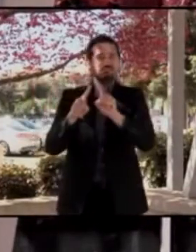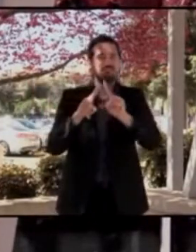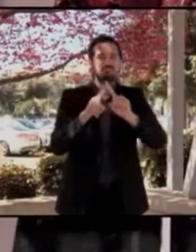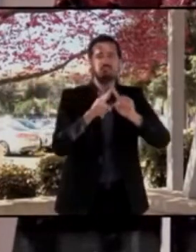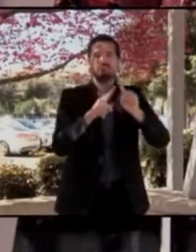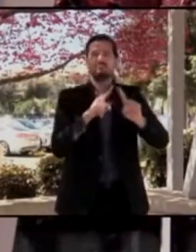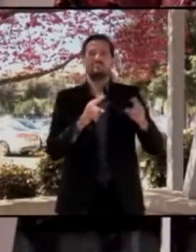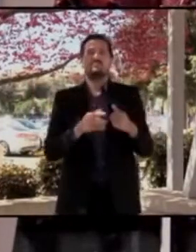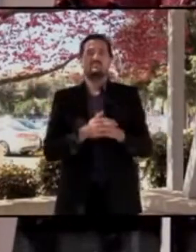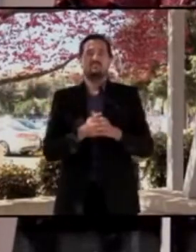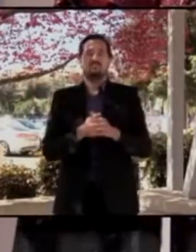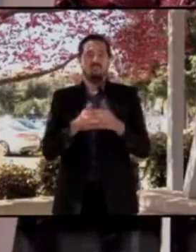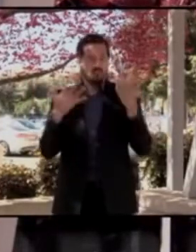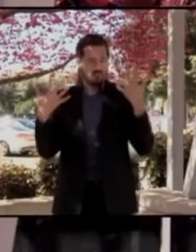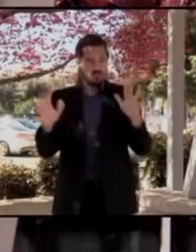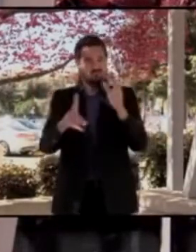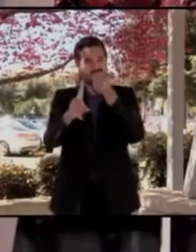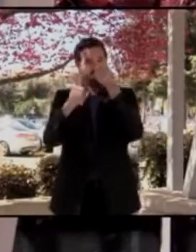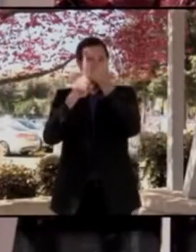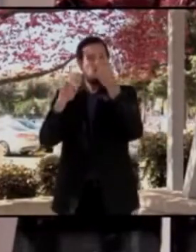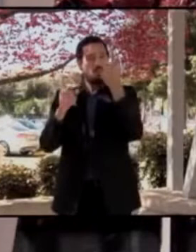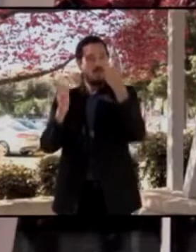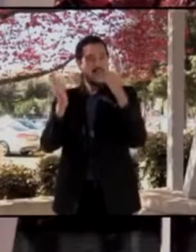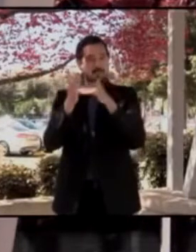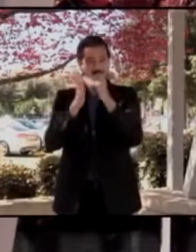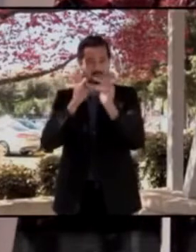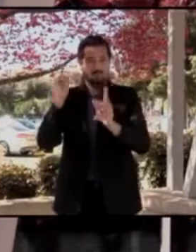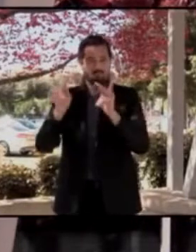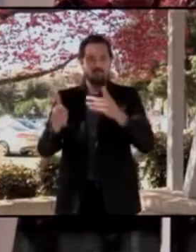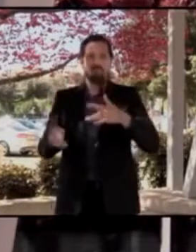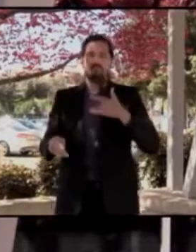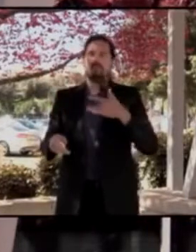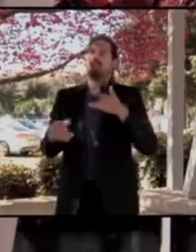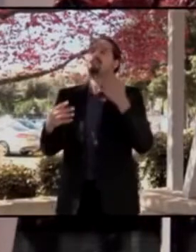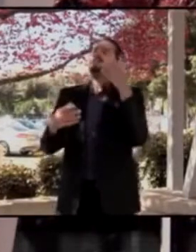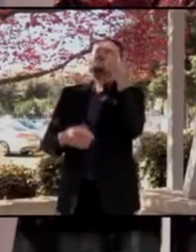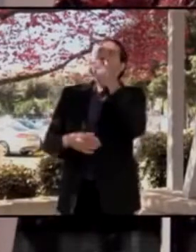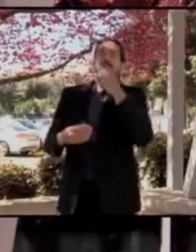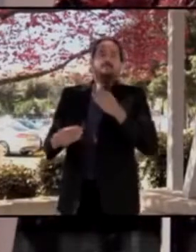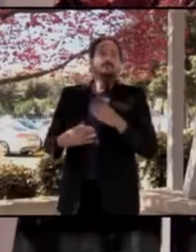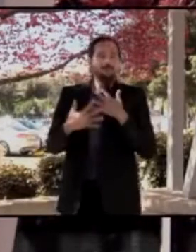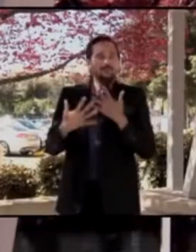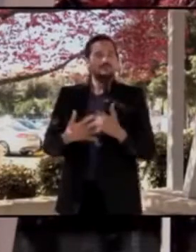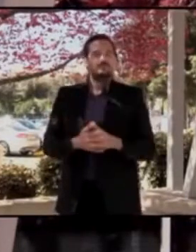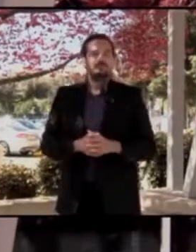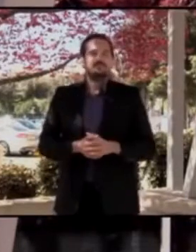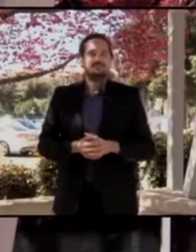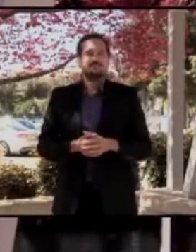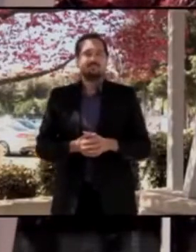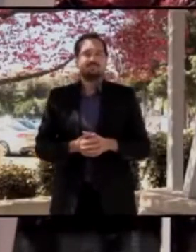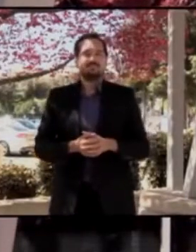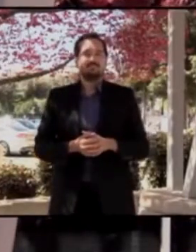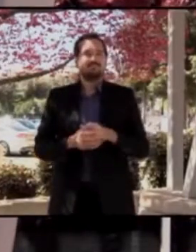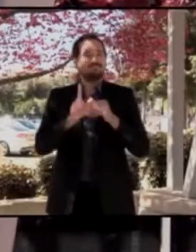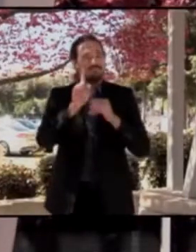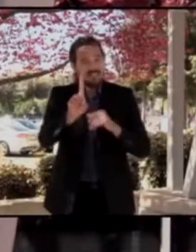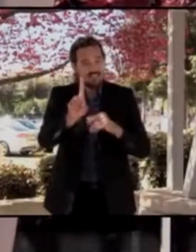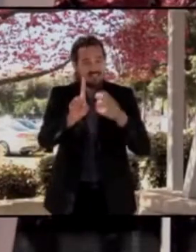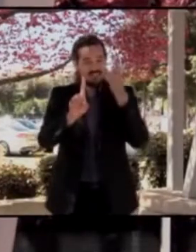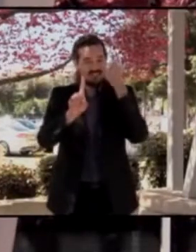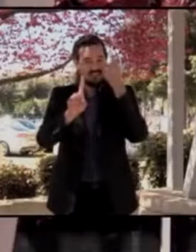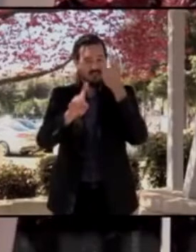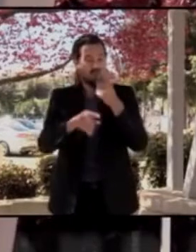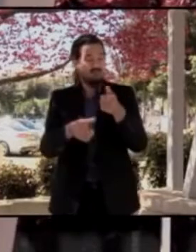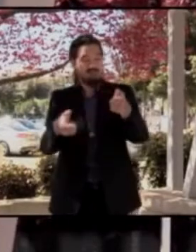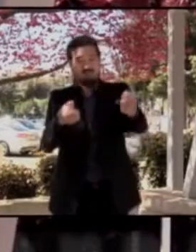is just, it's beautiful. But we know that in order to beat COVID-19, we have to get everybody across the